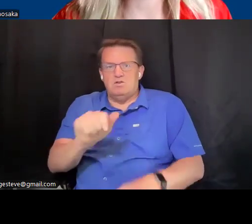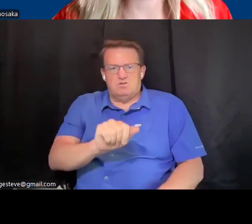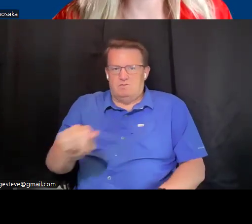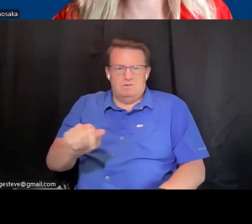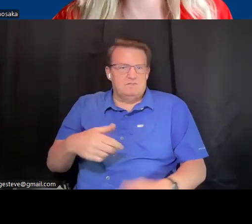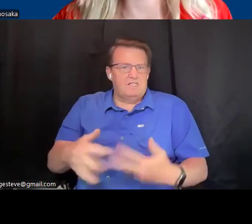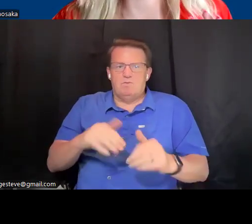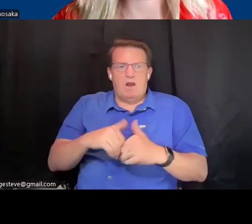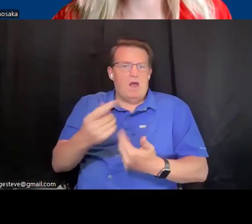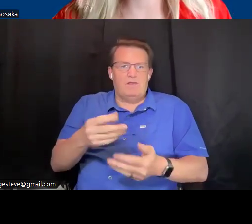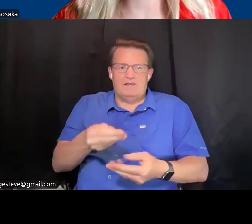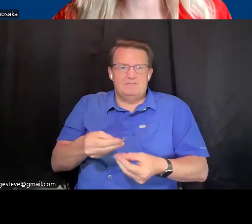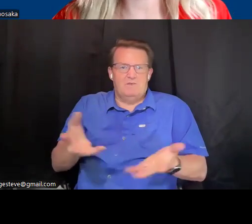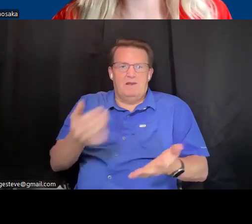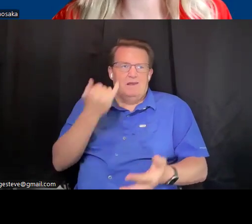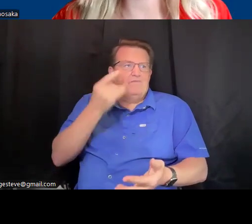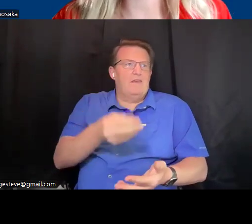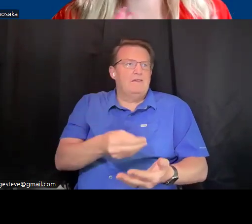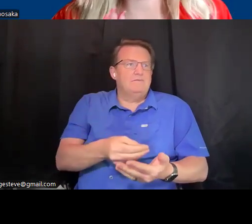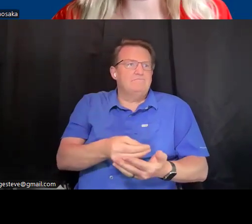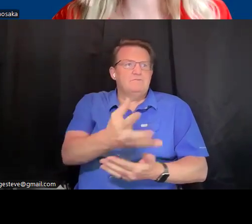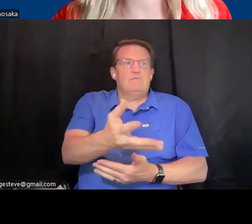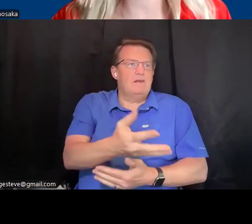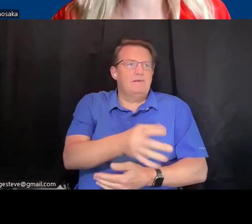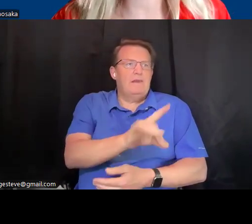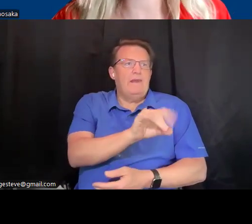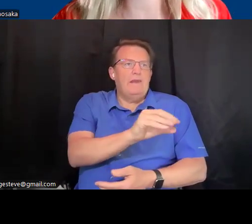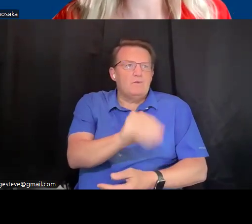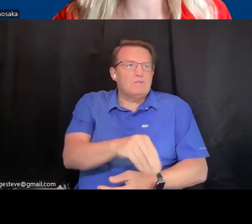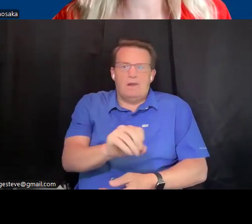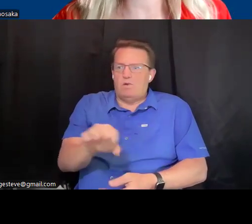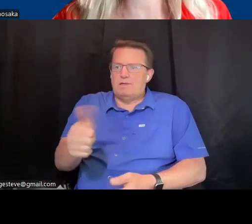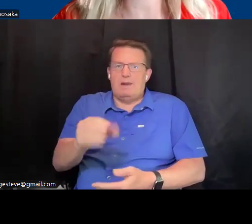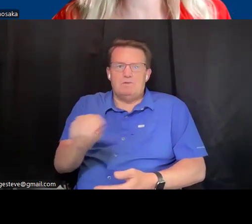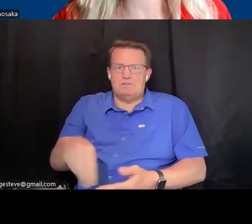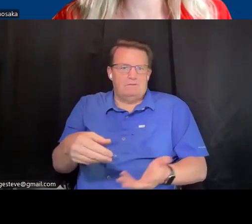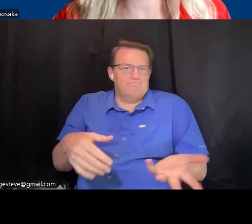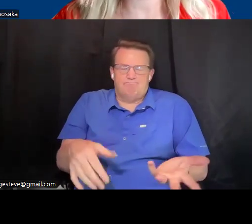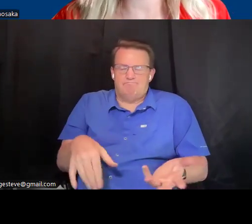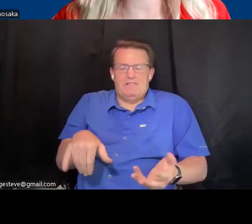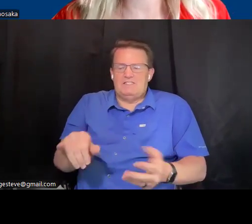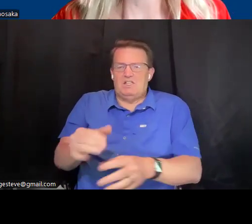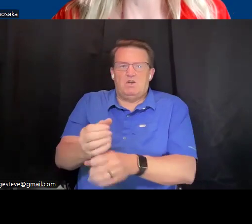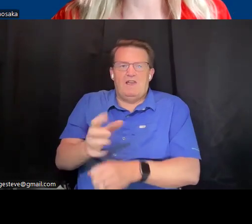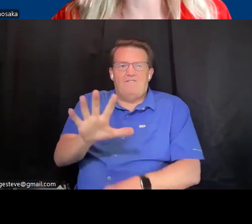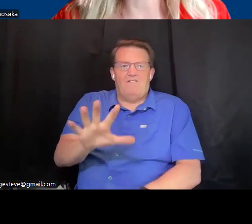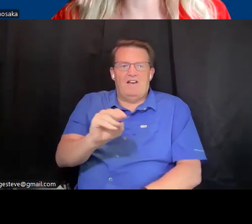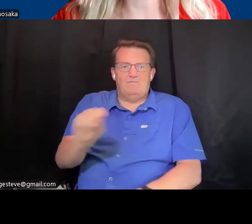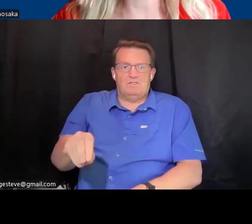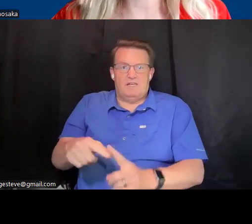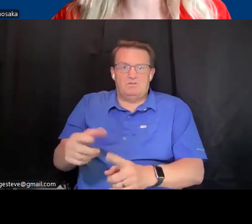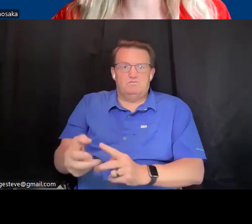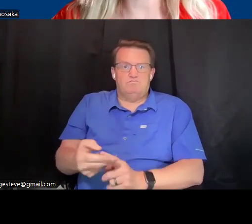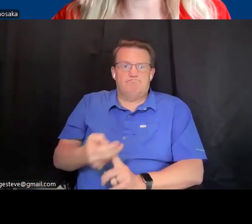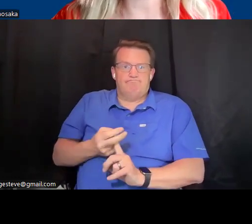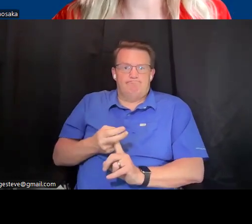you spend, 80%, or if you spend 10% of your funds, you will get 5% to retain. Then the rest of the funding